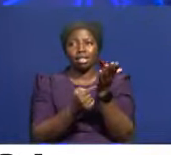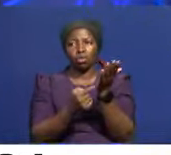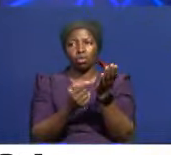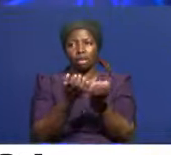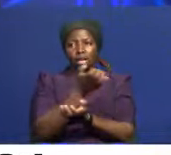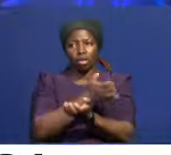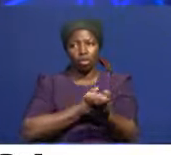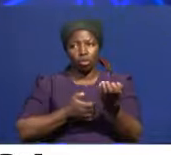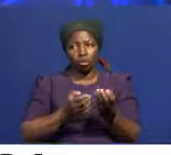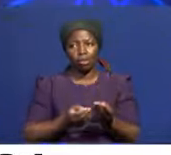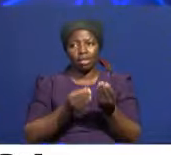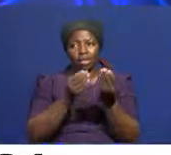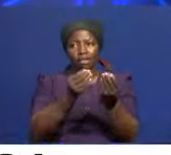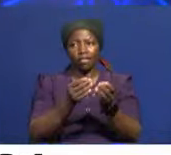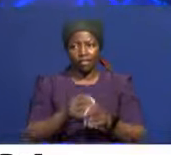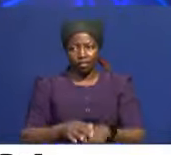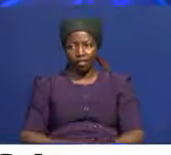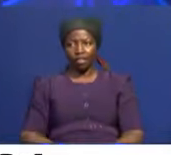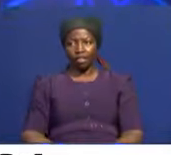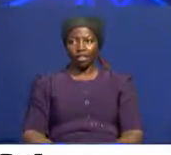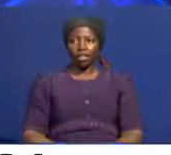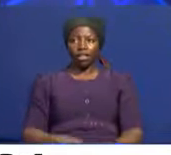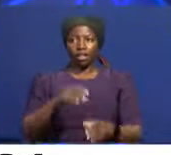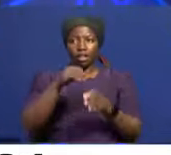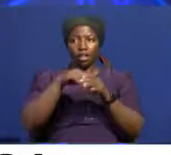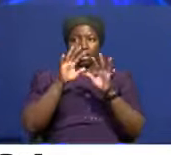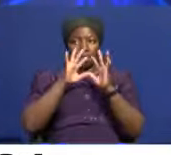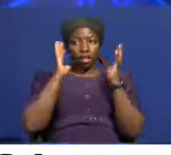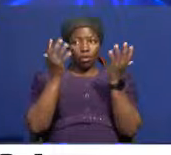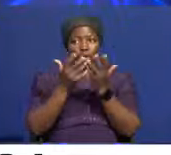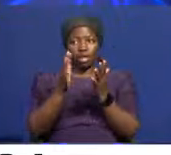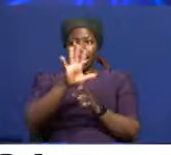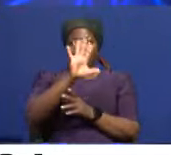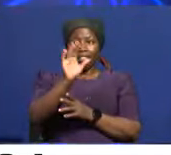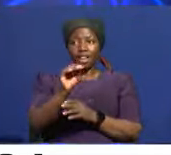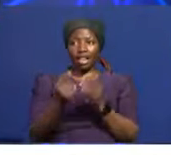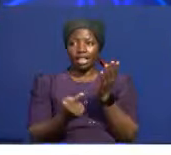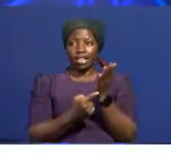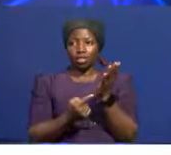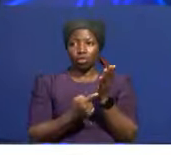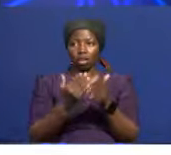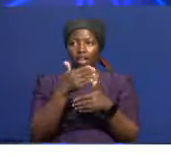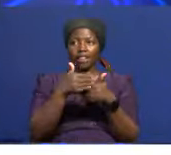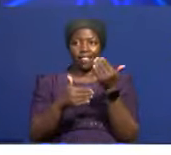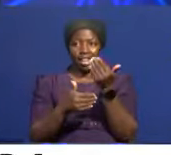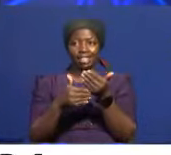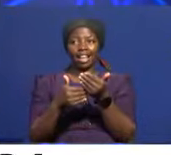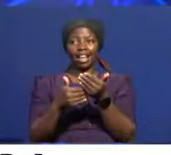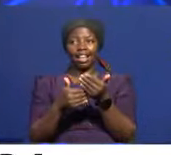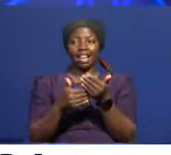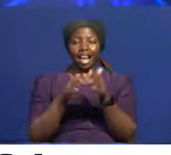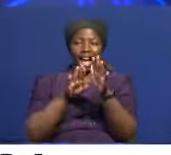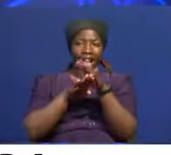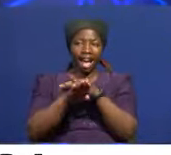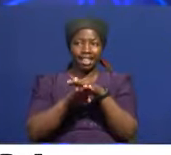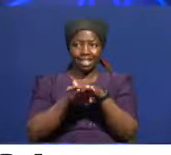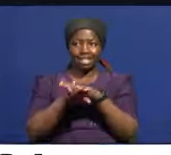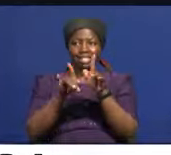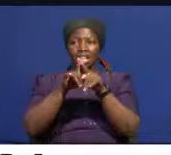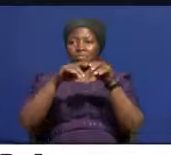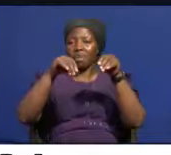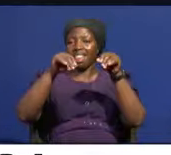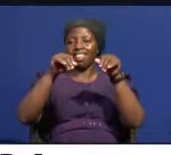economy presents. Globally, Africa's digital infrastructure coverage, access, and